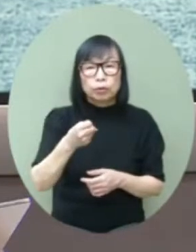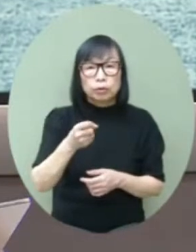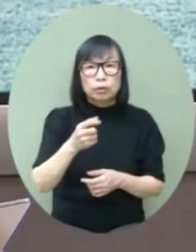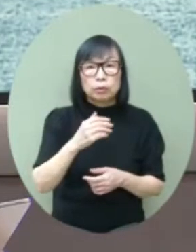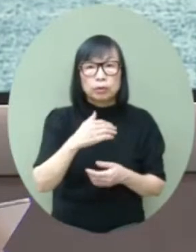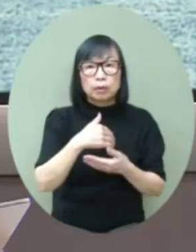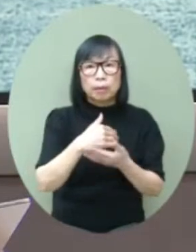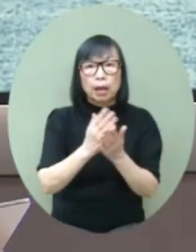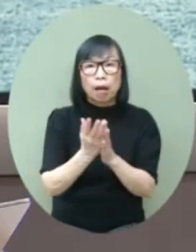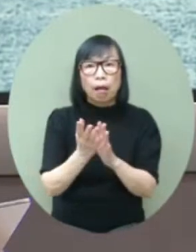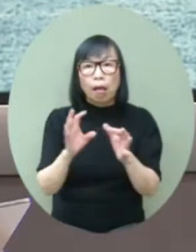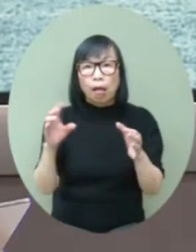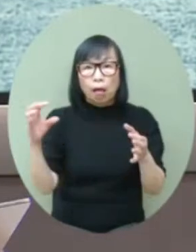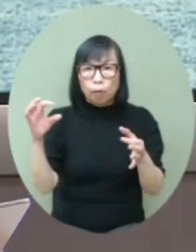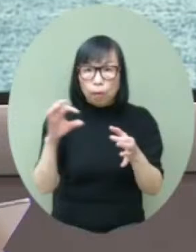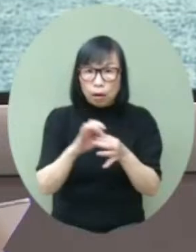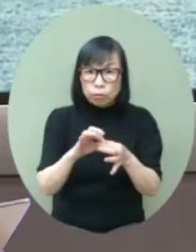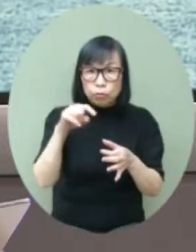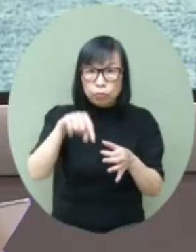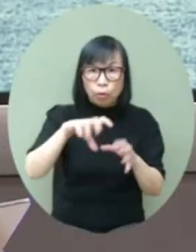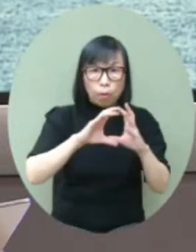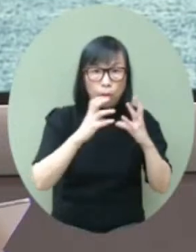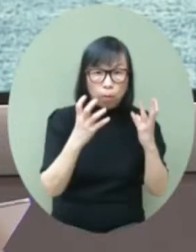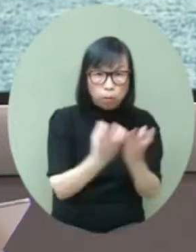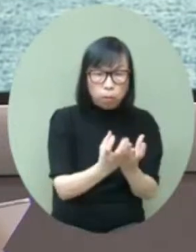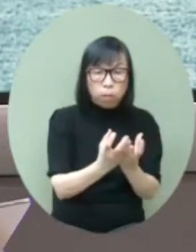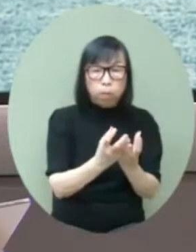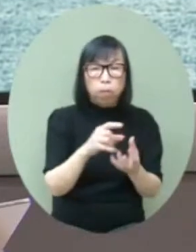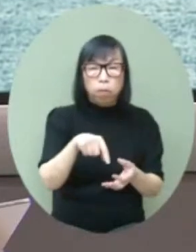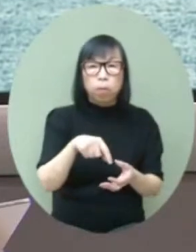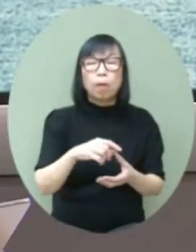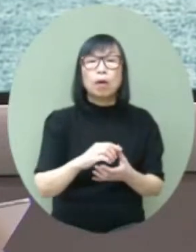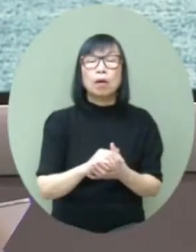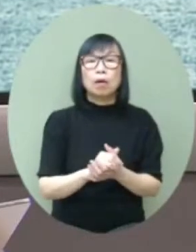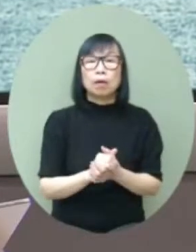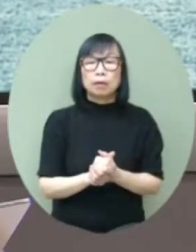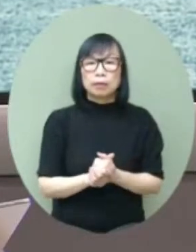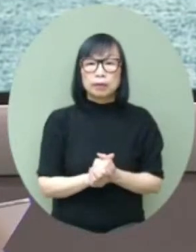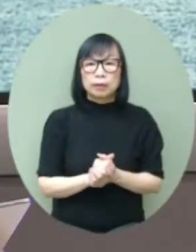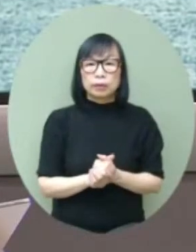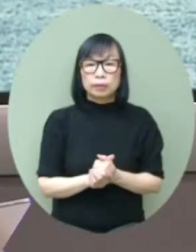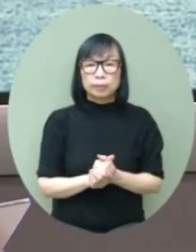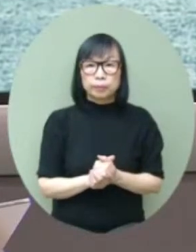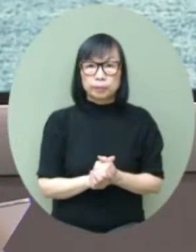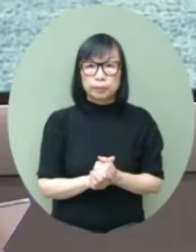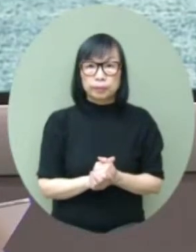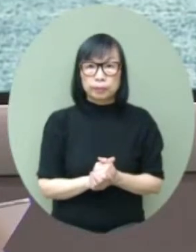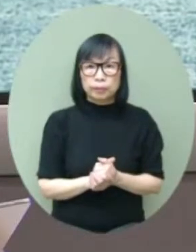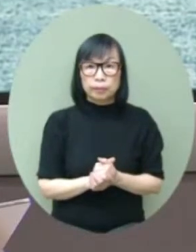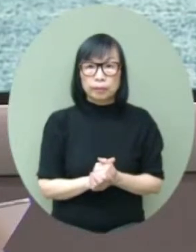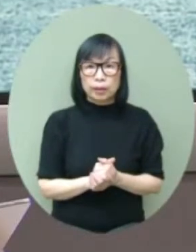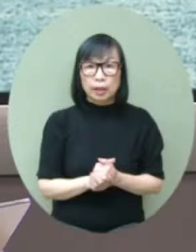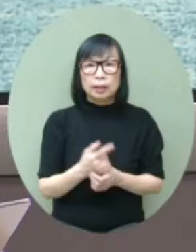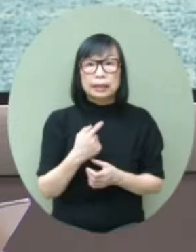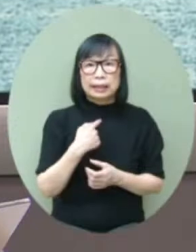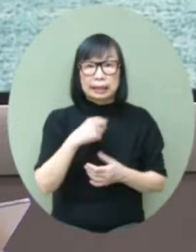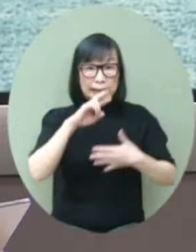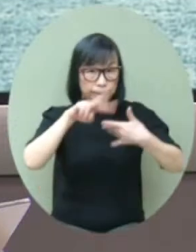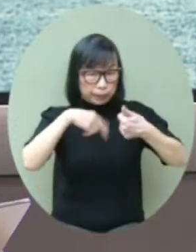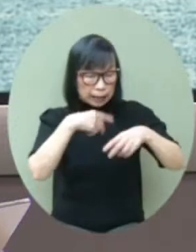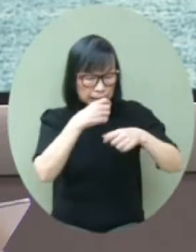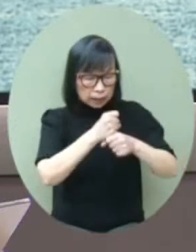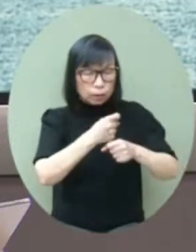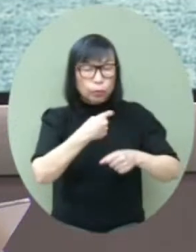these clusters, and maybe they have to be quarantined in quarantine facilities, I think the